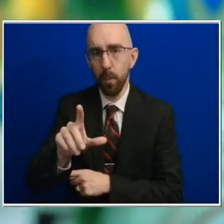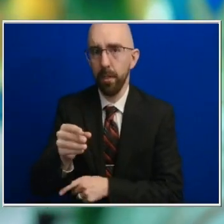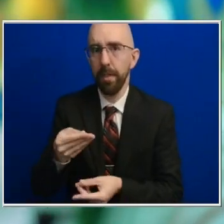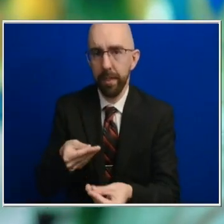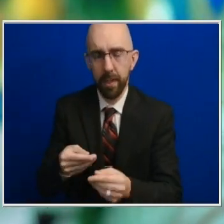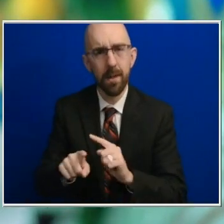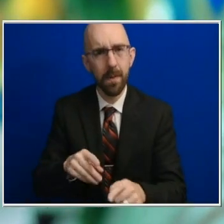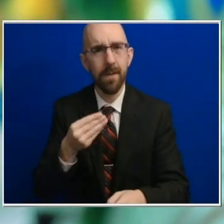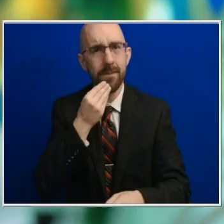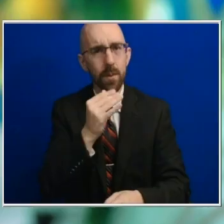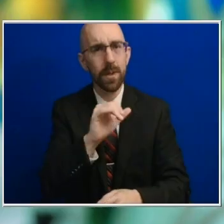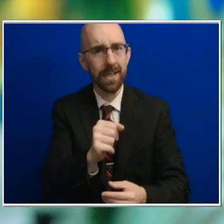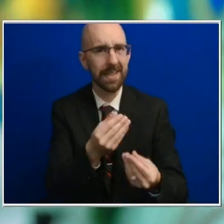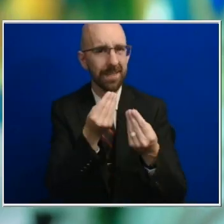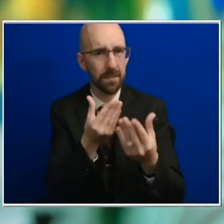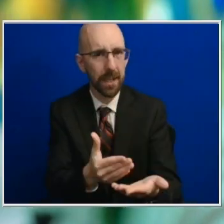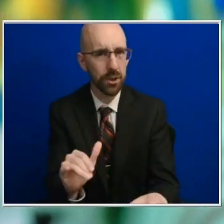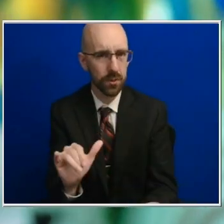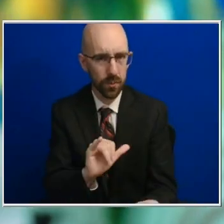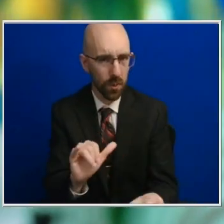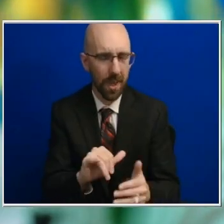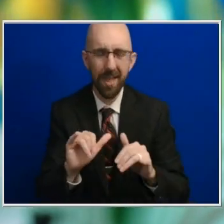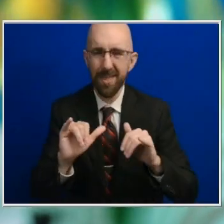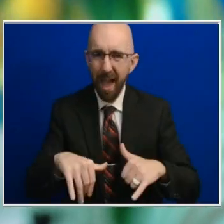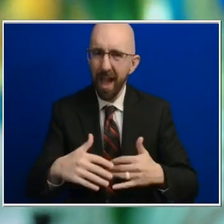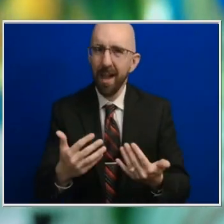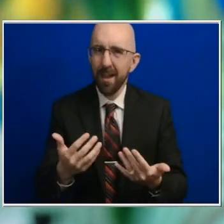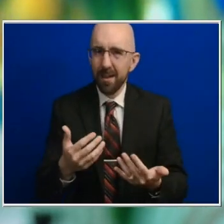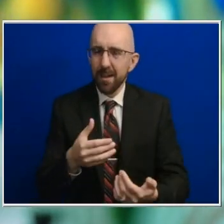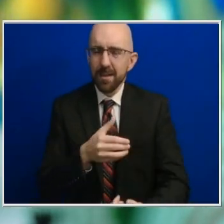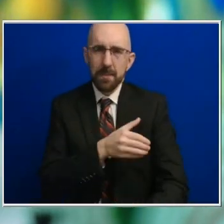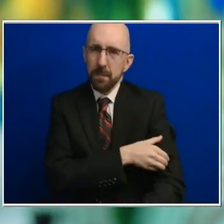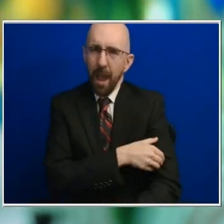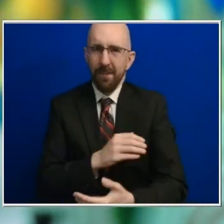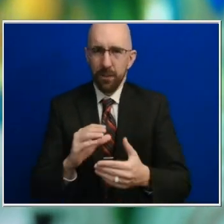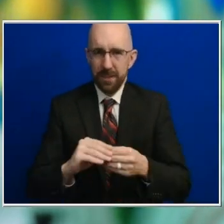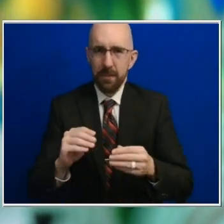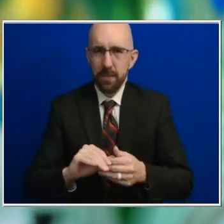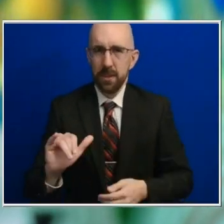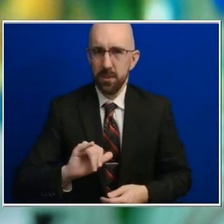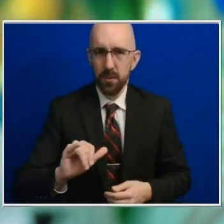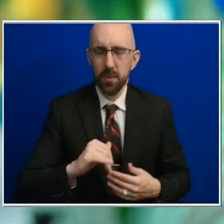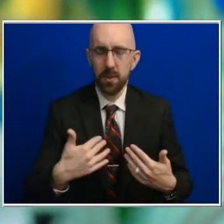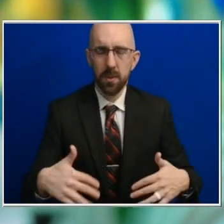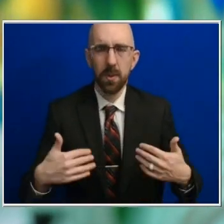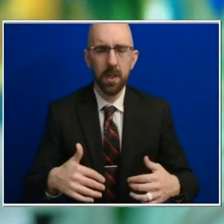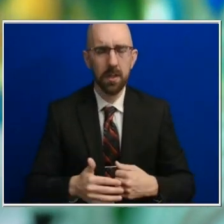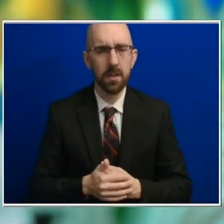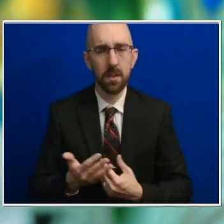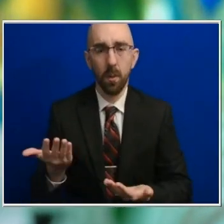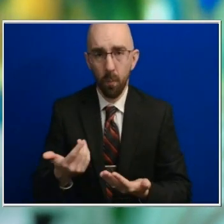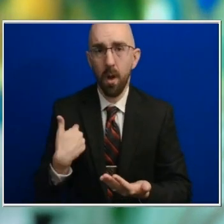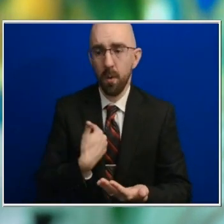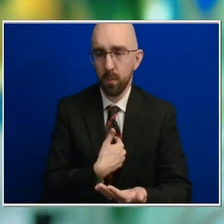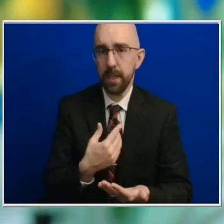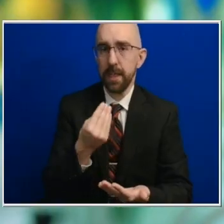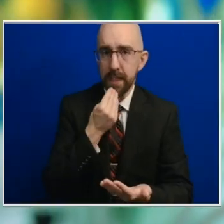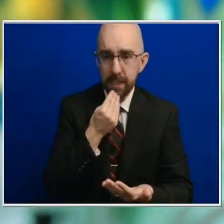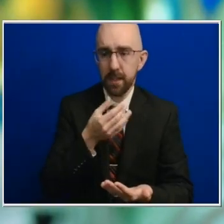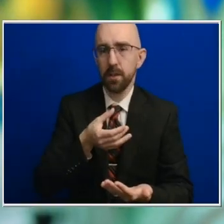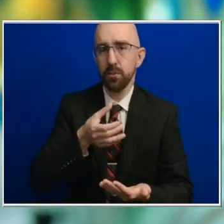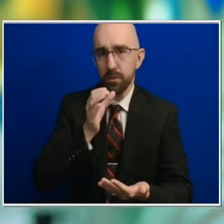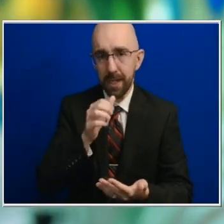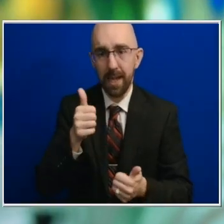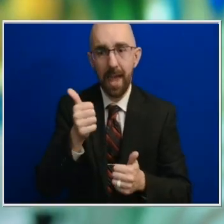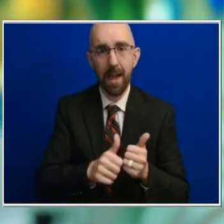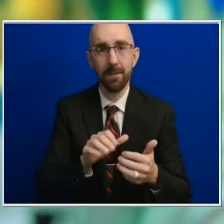information. And that is a powerful statement. What we eat, what we drink, every bite, every